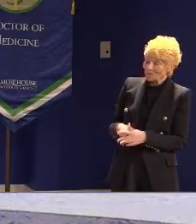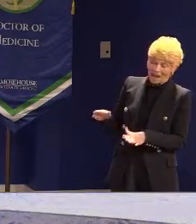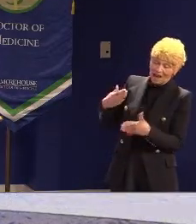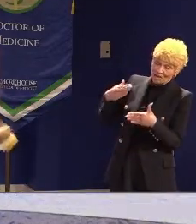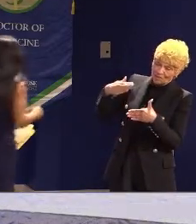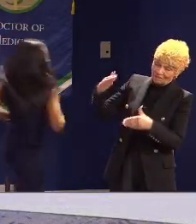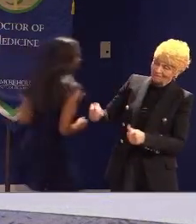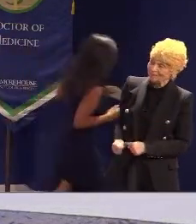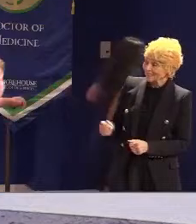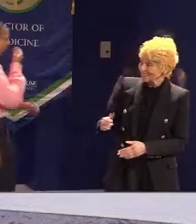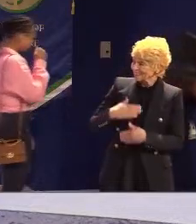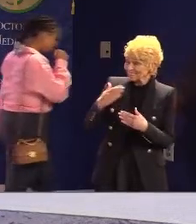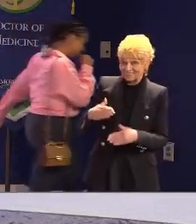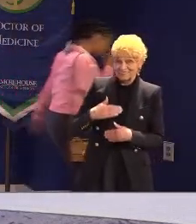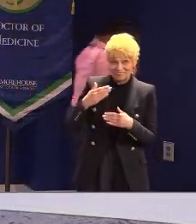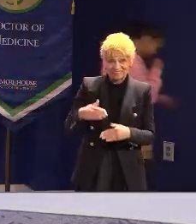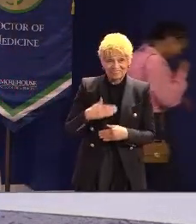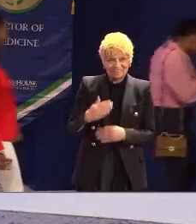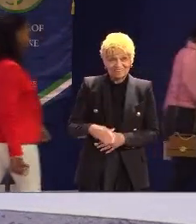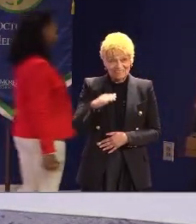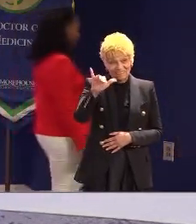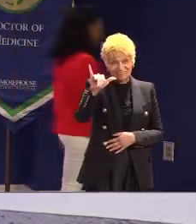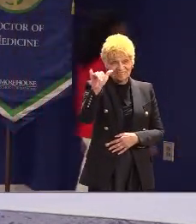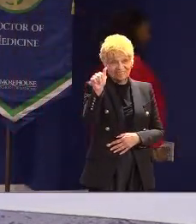Next, we have Yali Bangora.